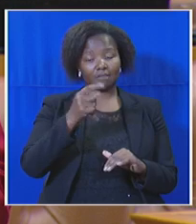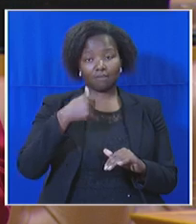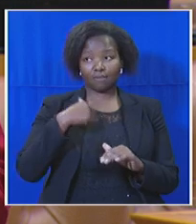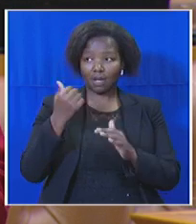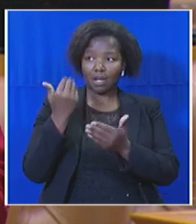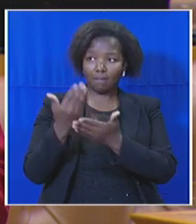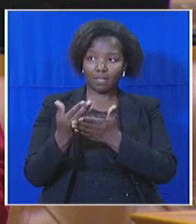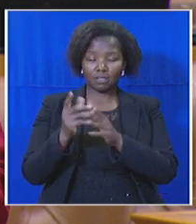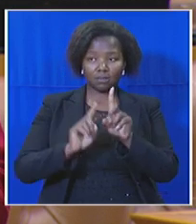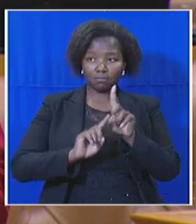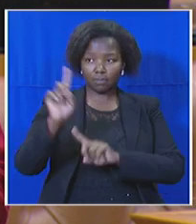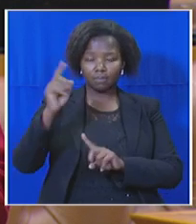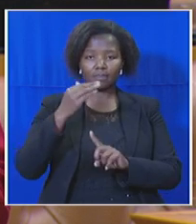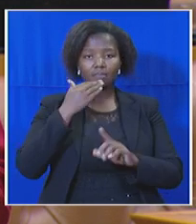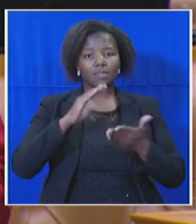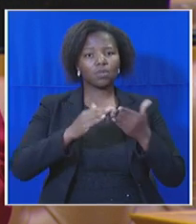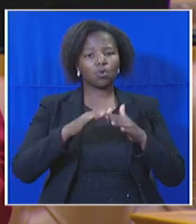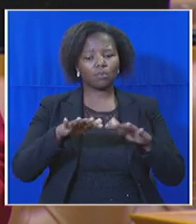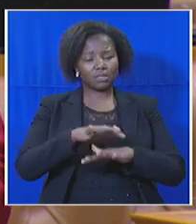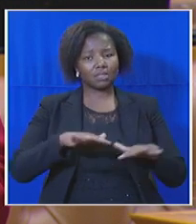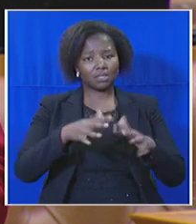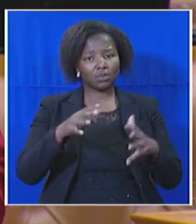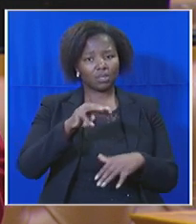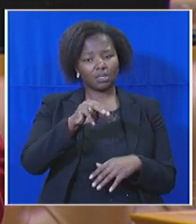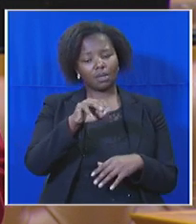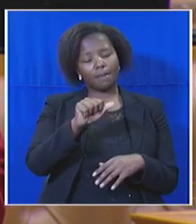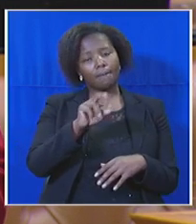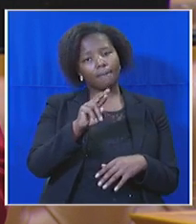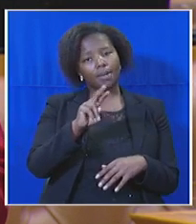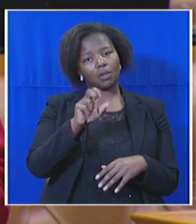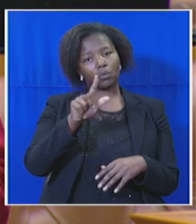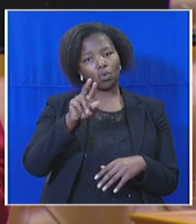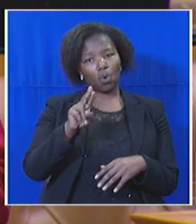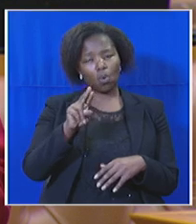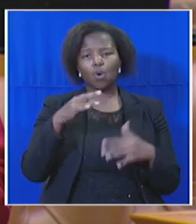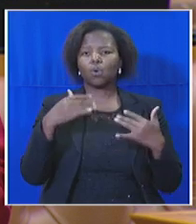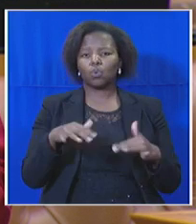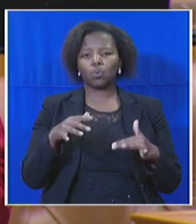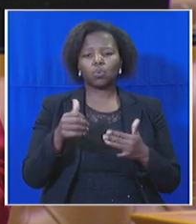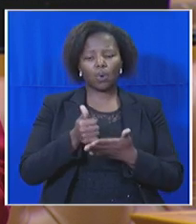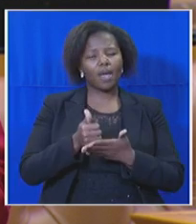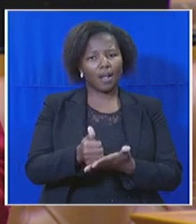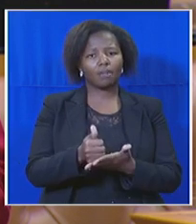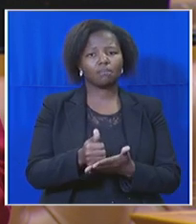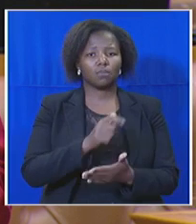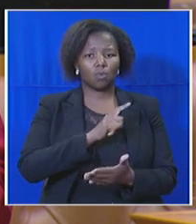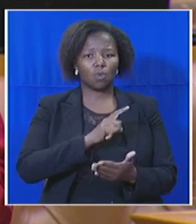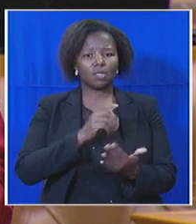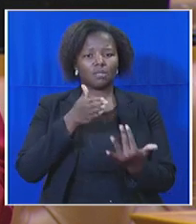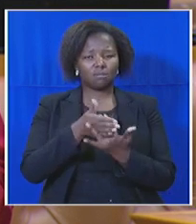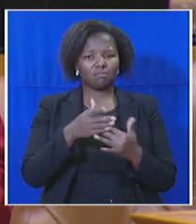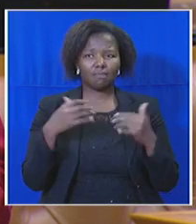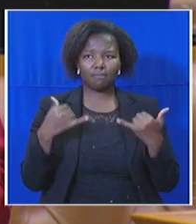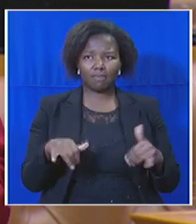approved, communities around Mamune will benefit a lot as they will have access to play